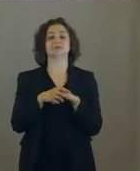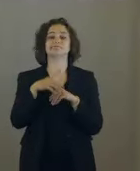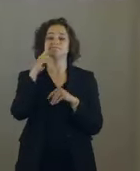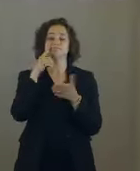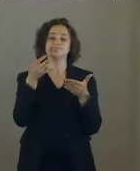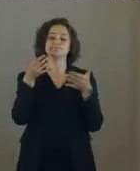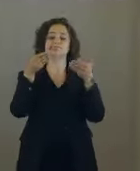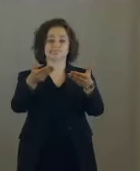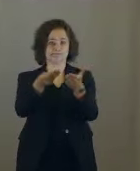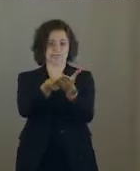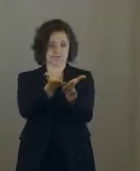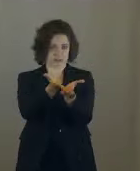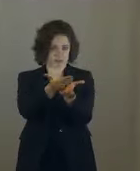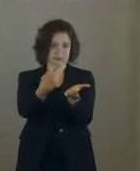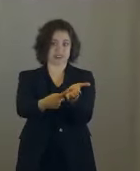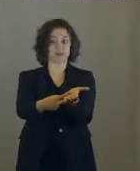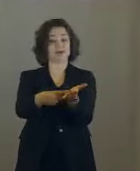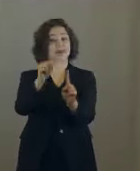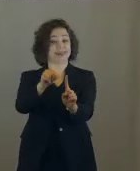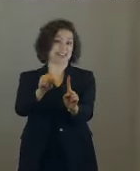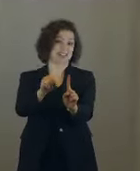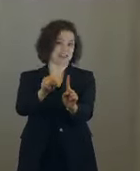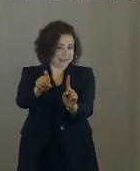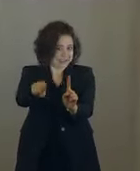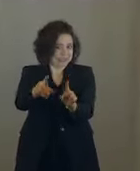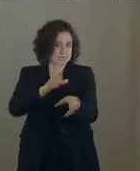in budget discussions, this is something that should be brought up.